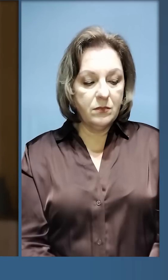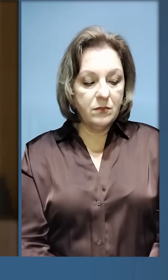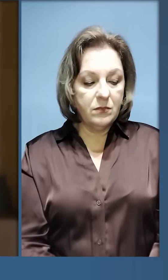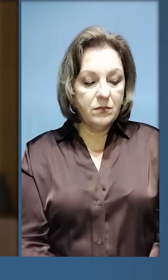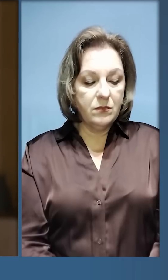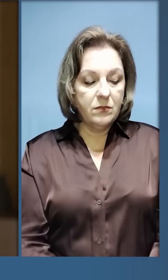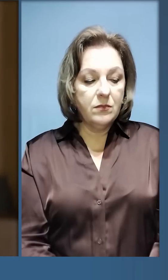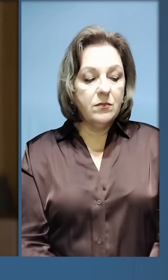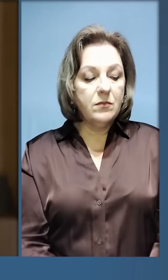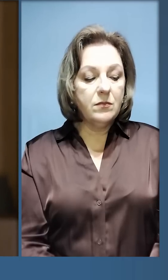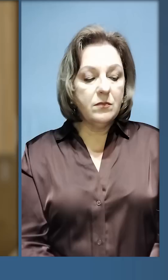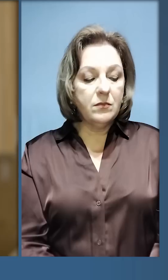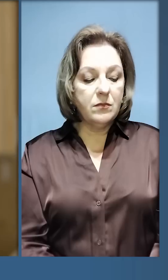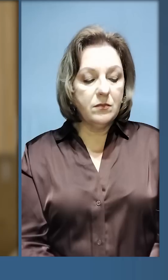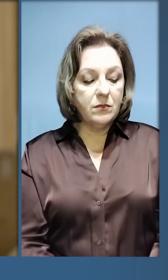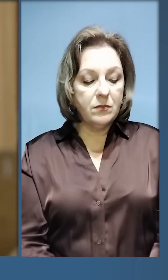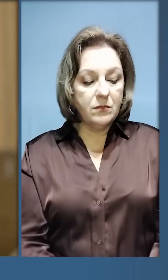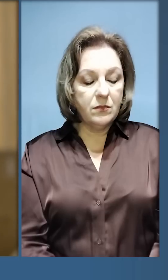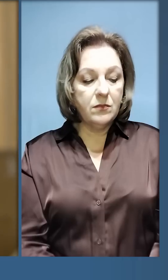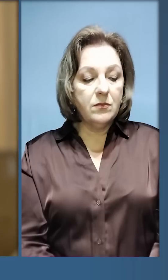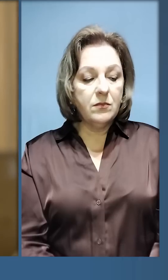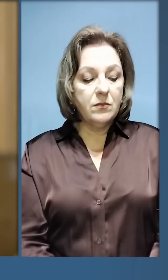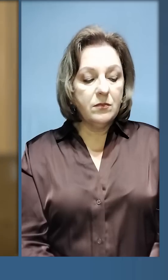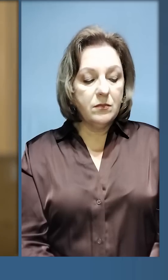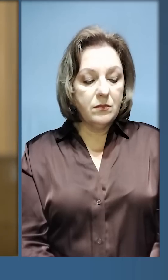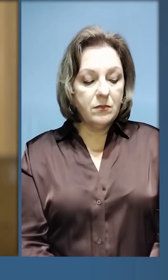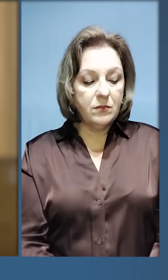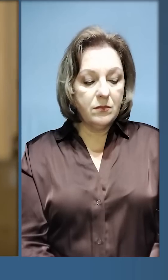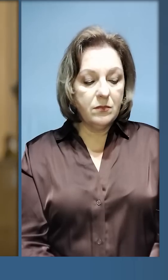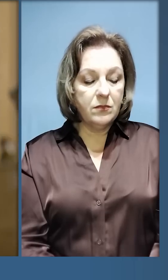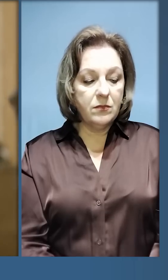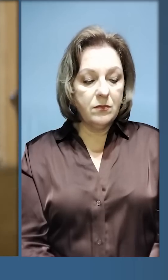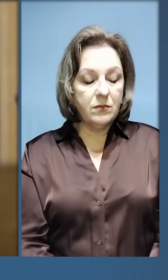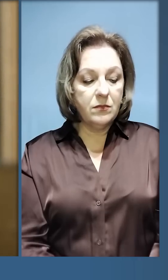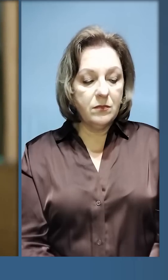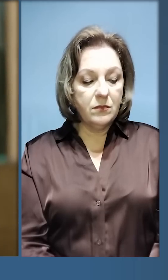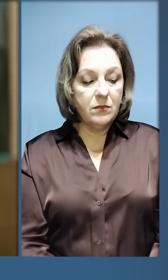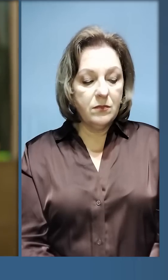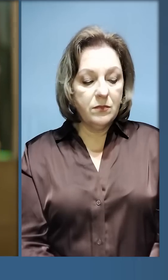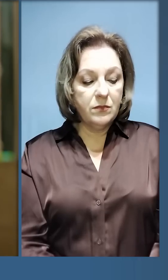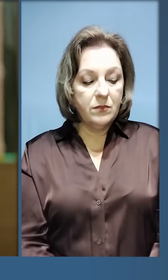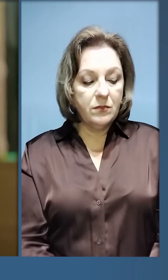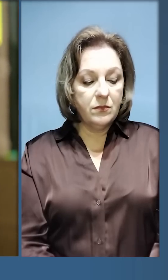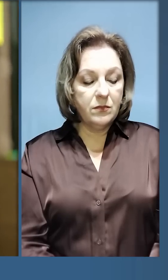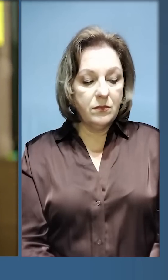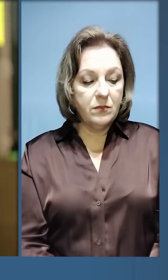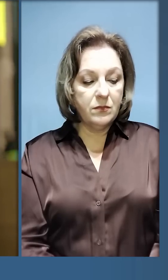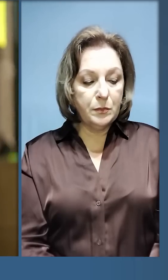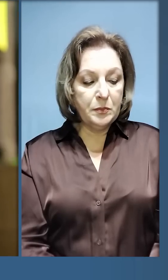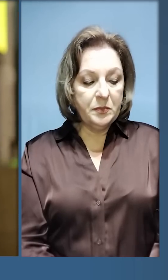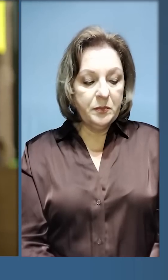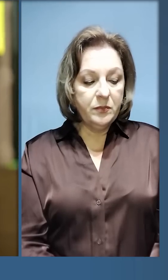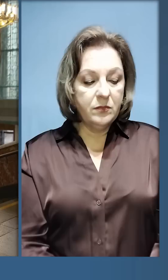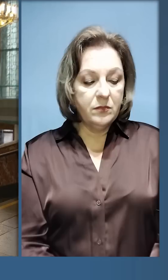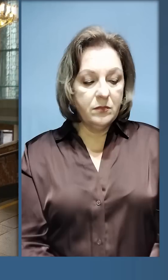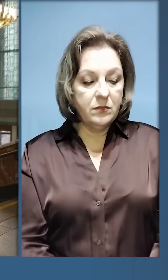That's lifeline. People can travel, cargo can go, humanitarian aid can get in, and all